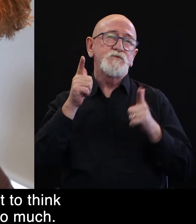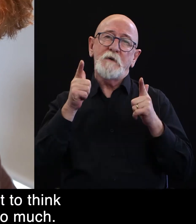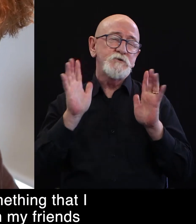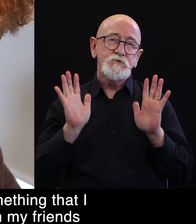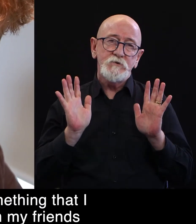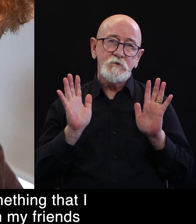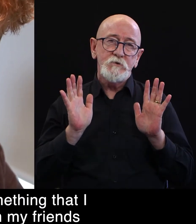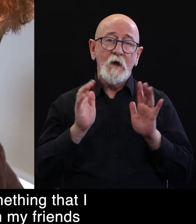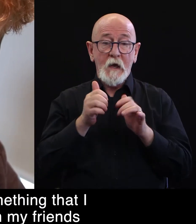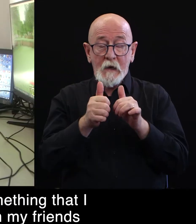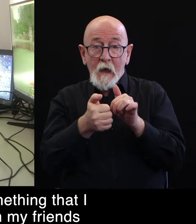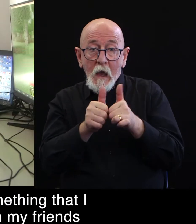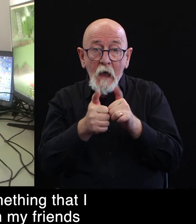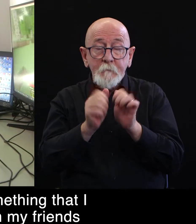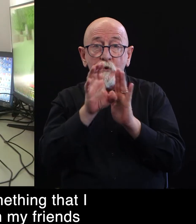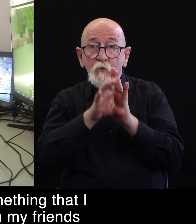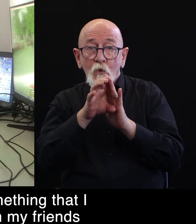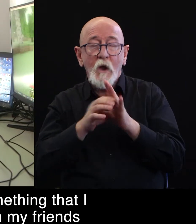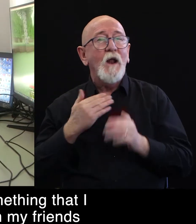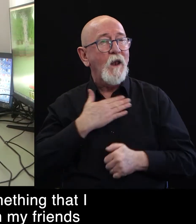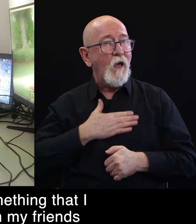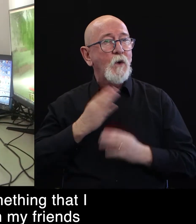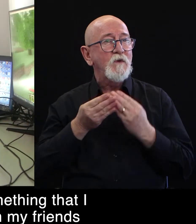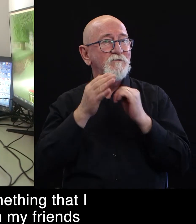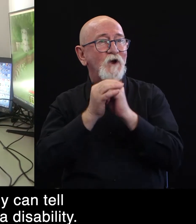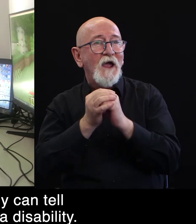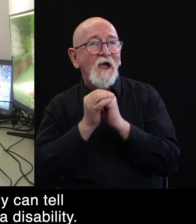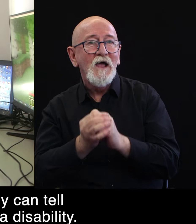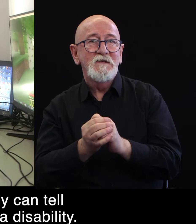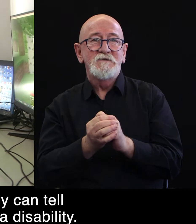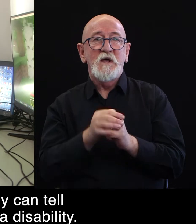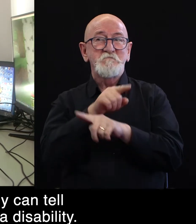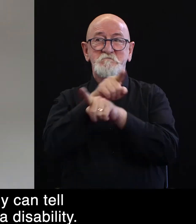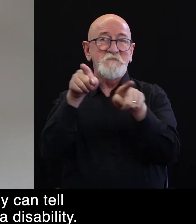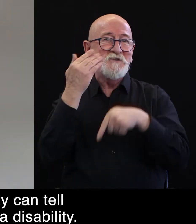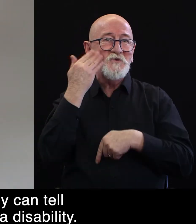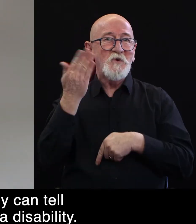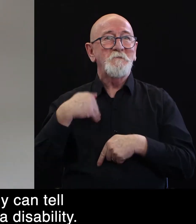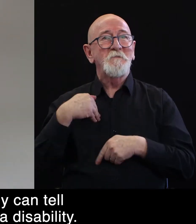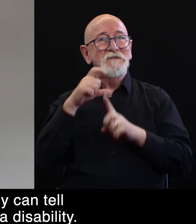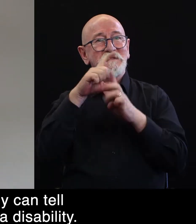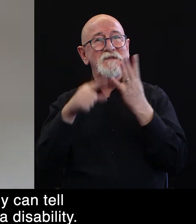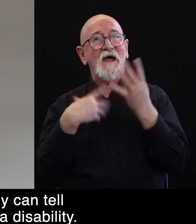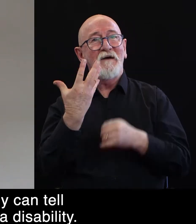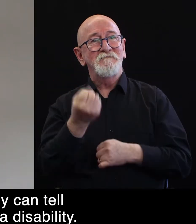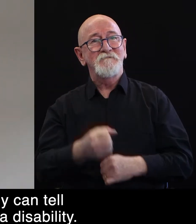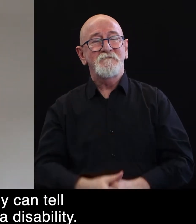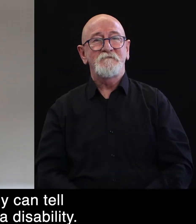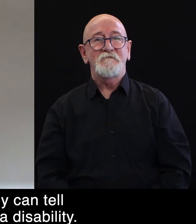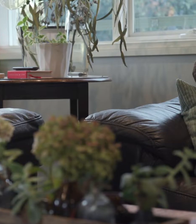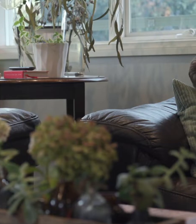much. Gaming is something that I like to do with my friends and nobody can tell that I've got a disability.